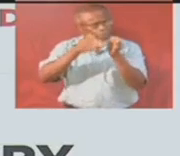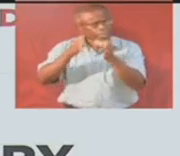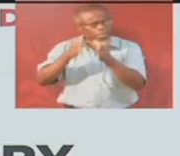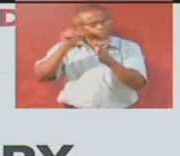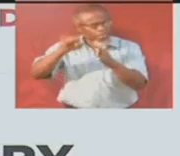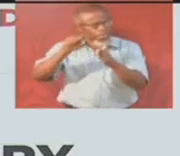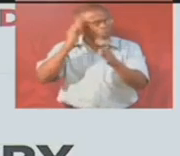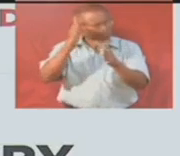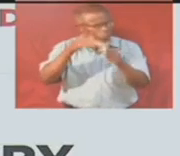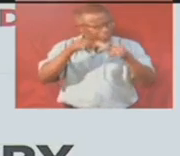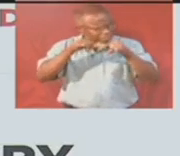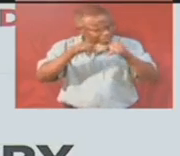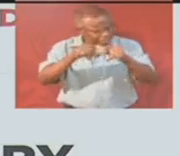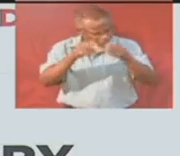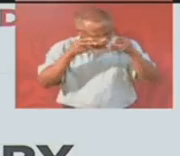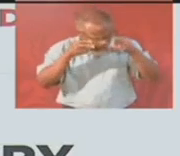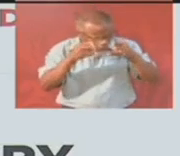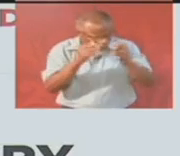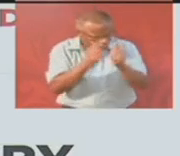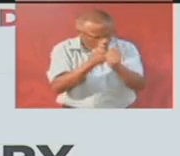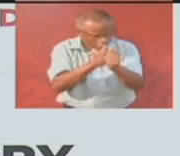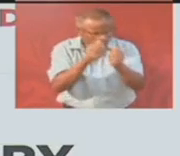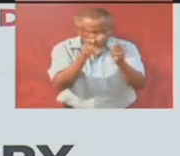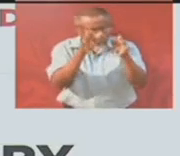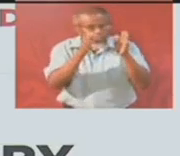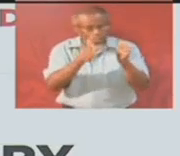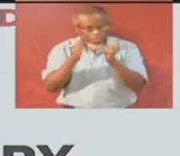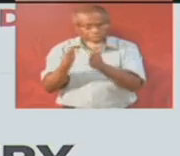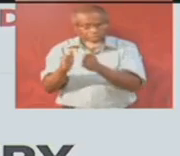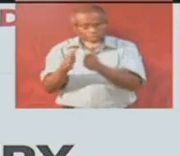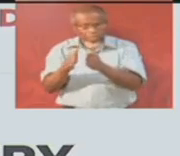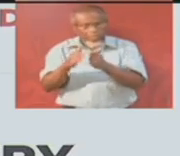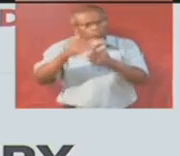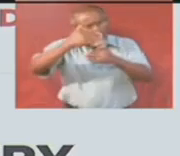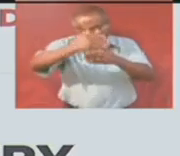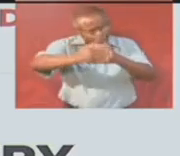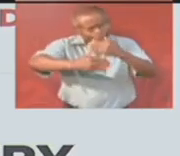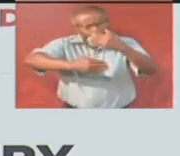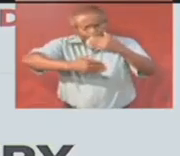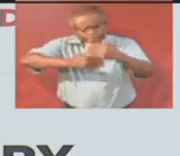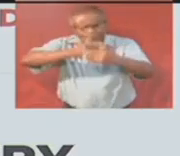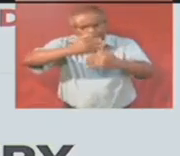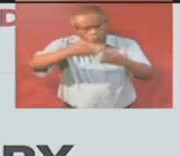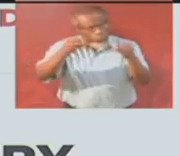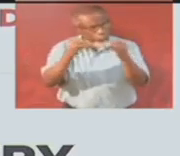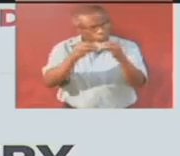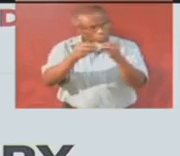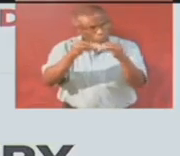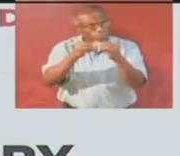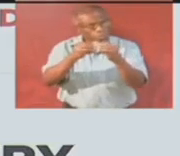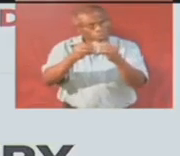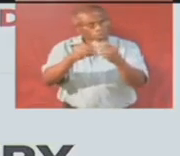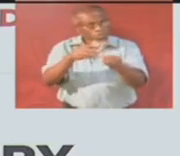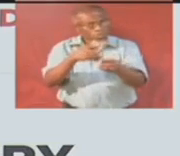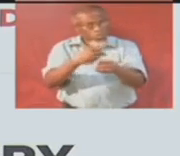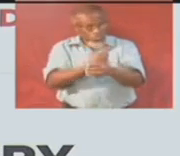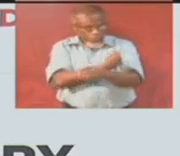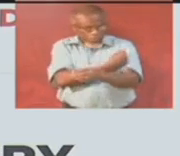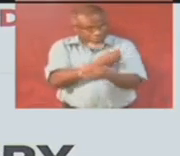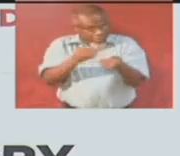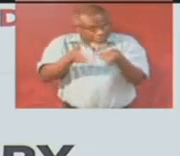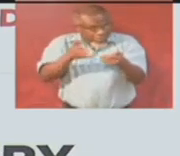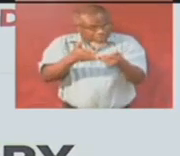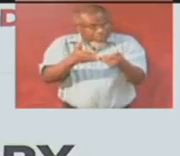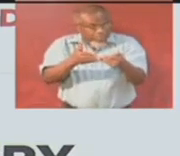national plan until vaccines become more readily available, and then we could open it up to the